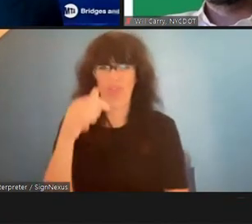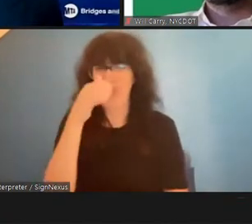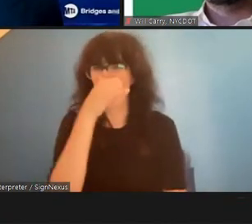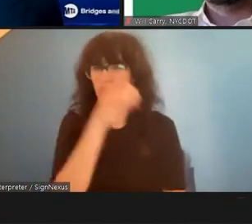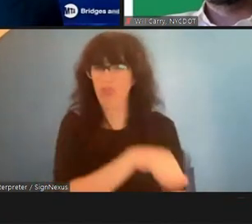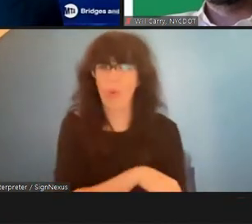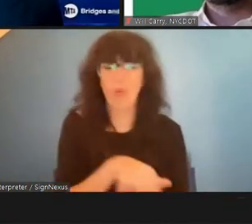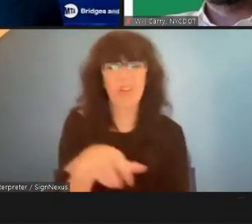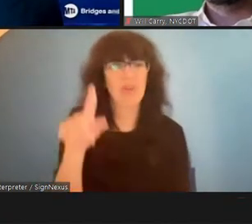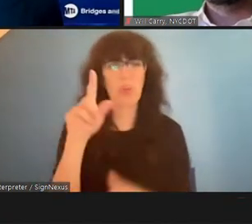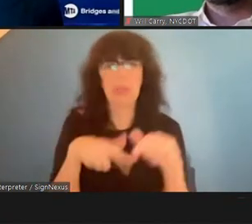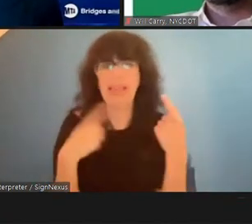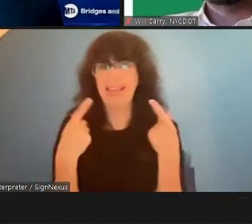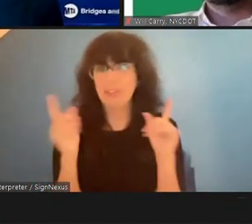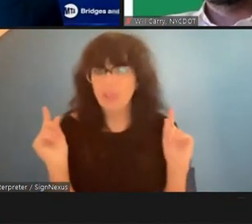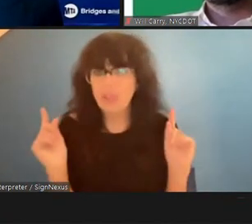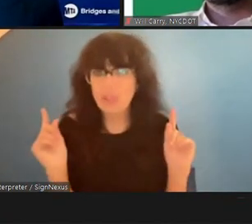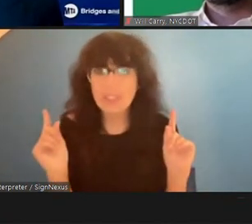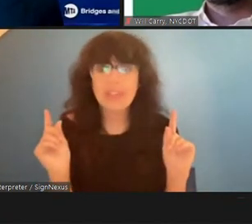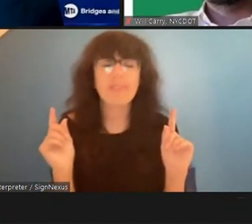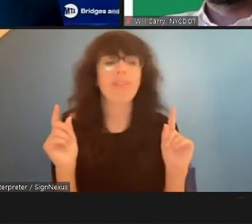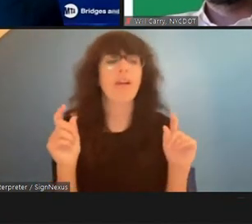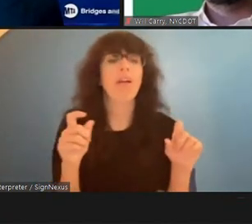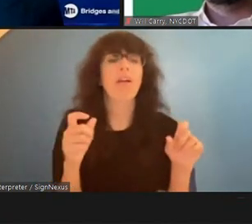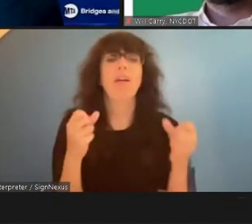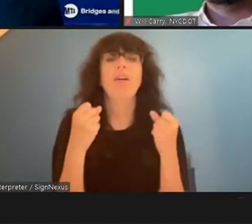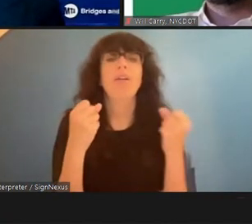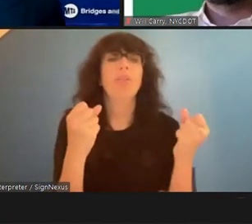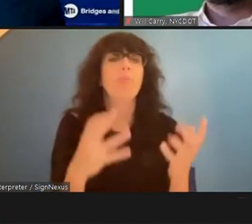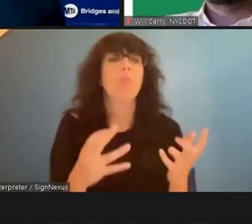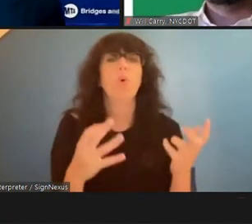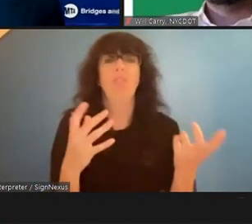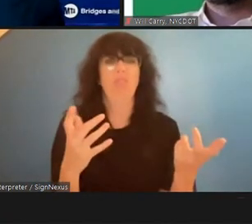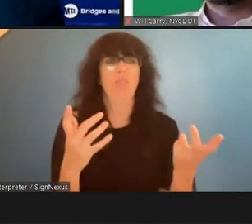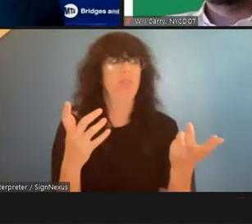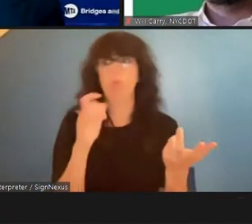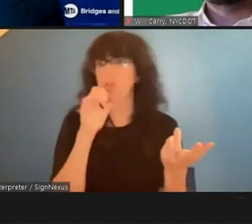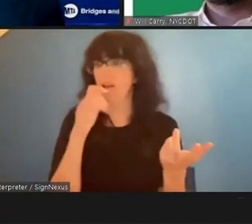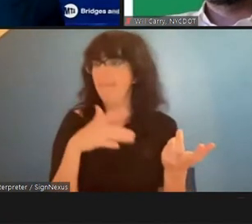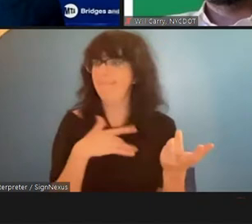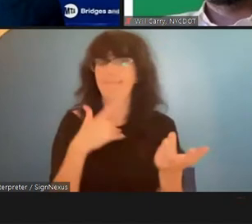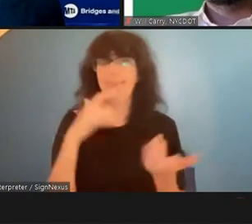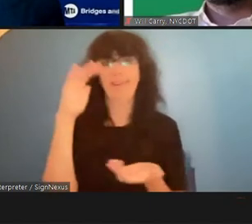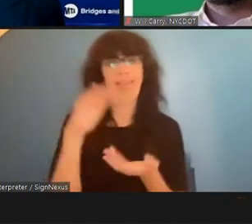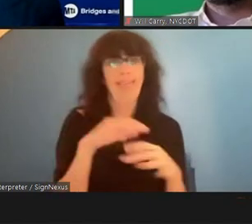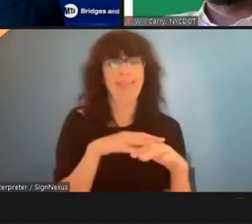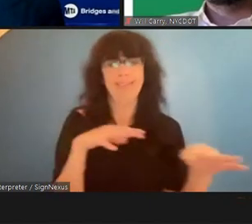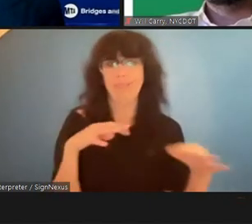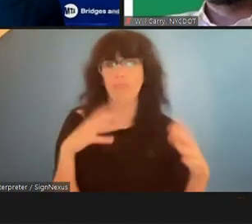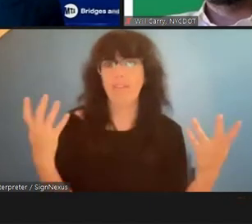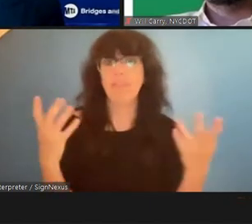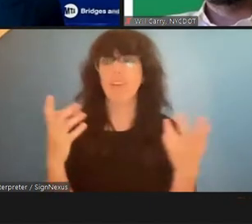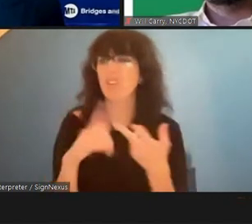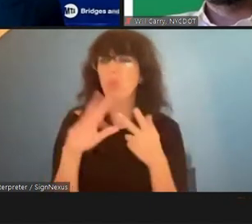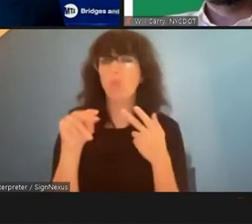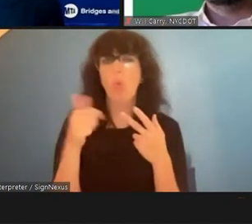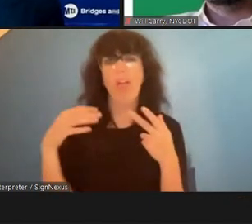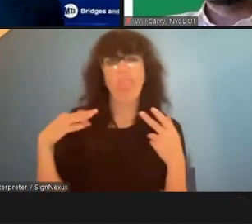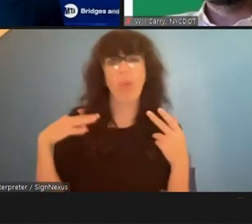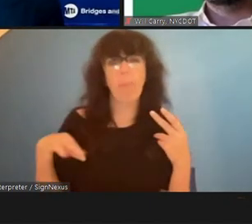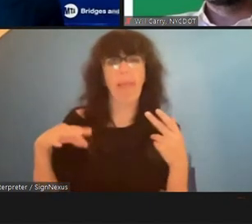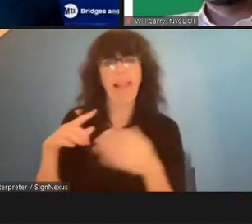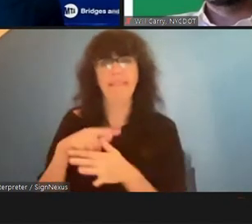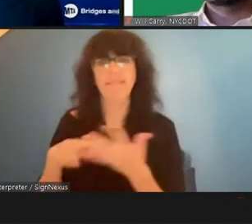achieved neither will the motorist's perception of reduced congestion nor will the other associated benefits aside from